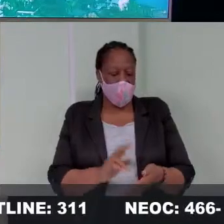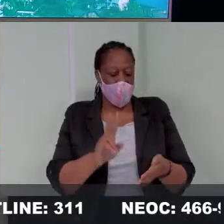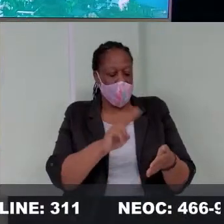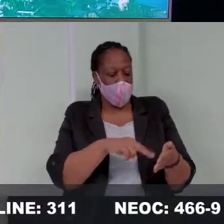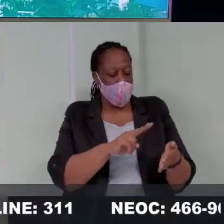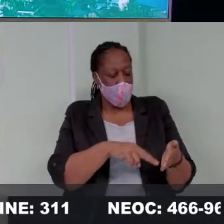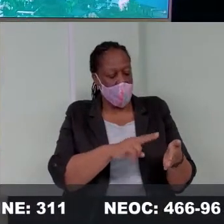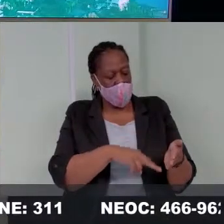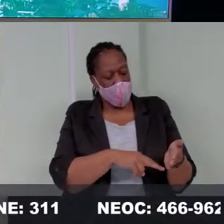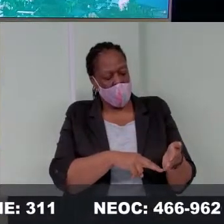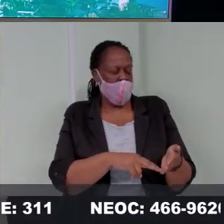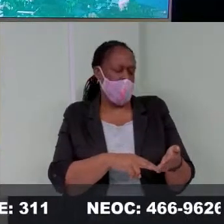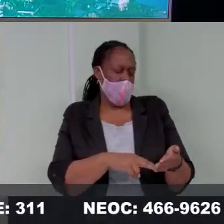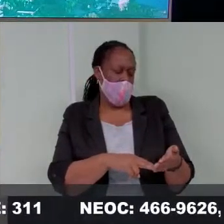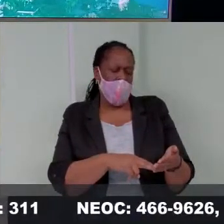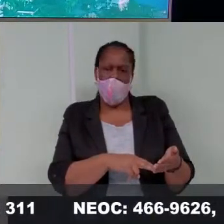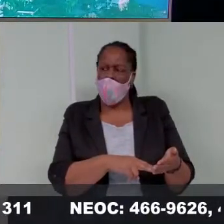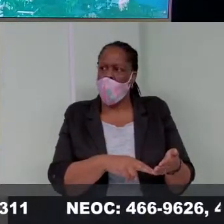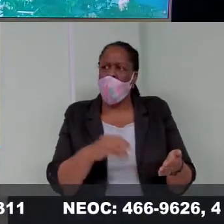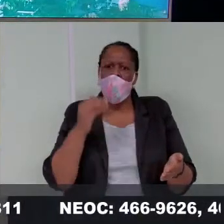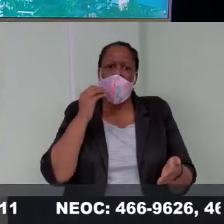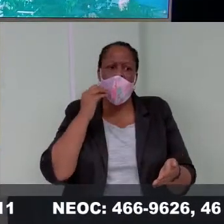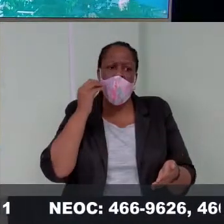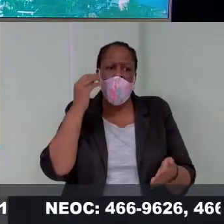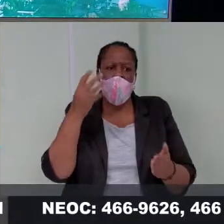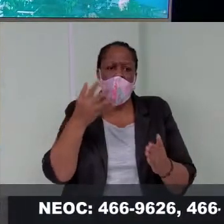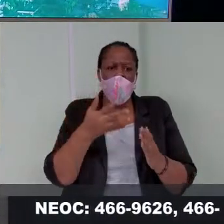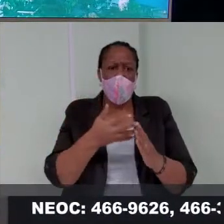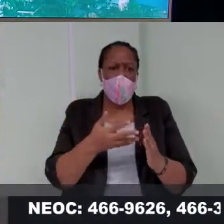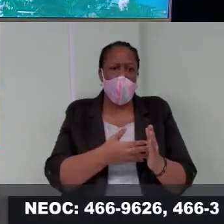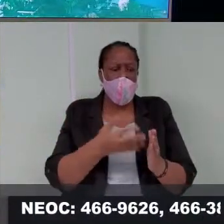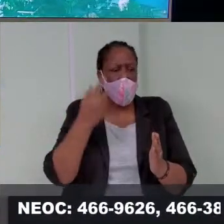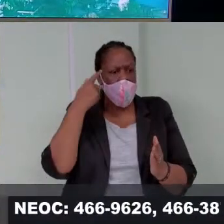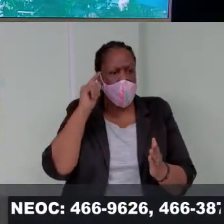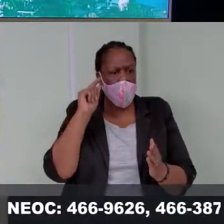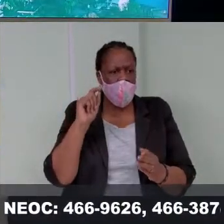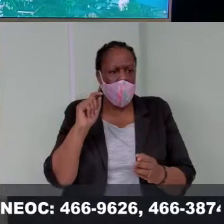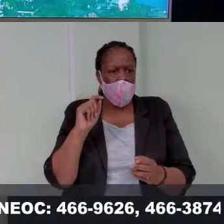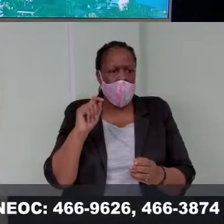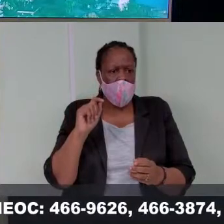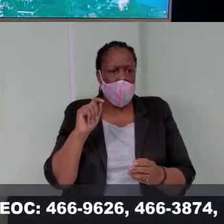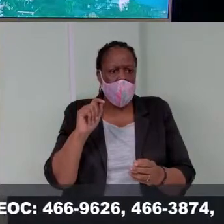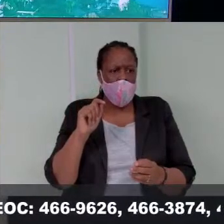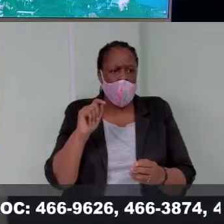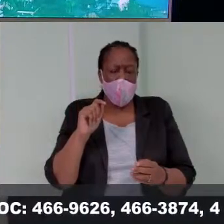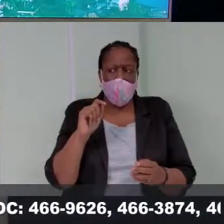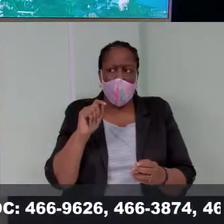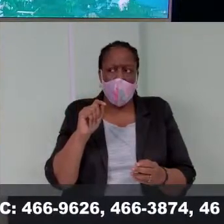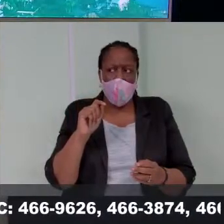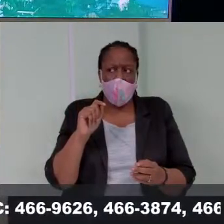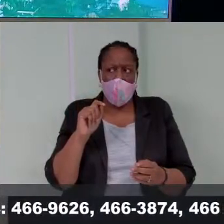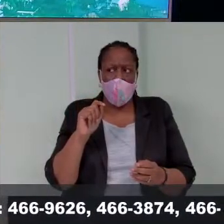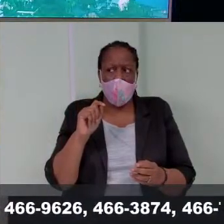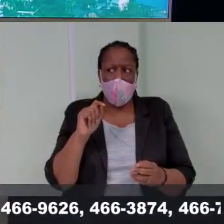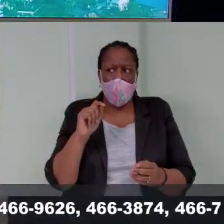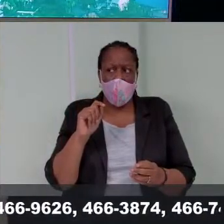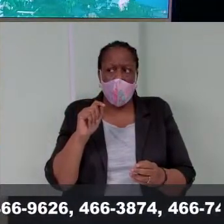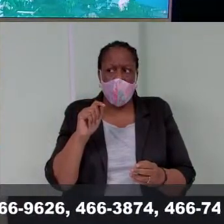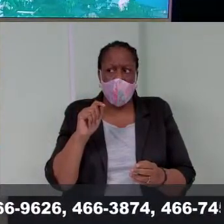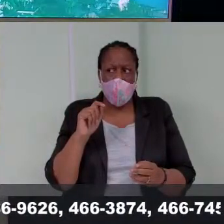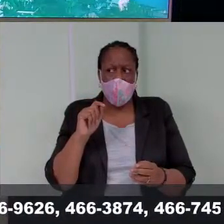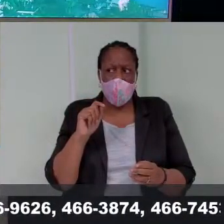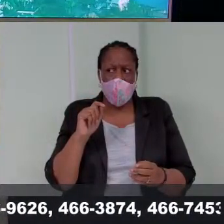for COVID-19 will soon be available. When would this be available in St. Kitts?